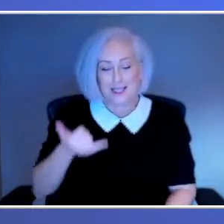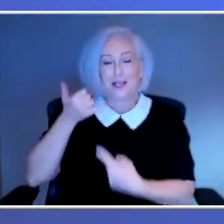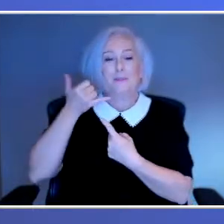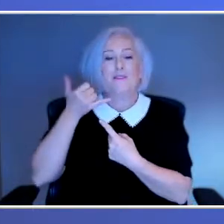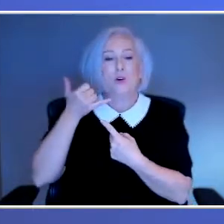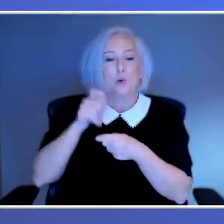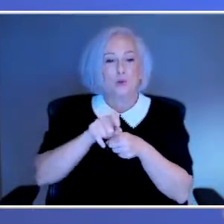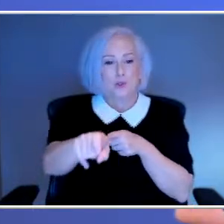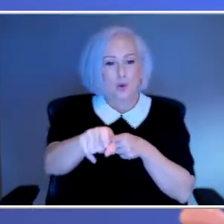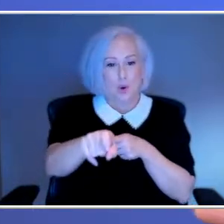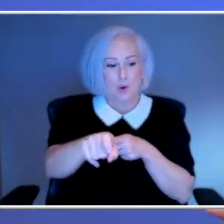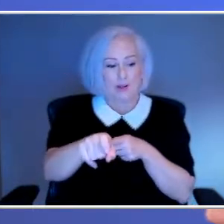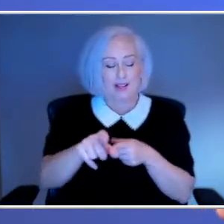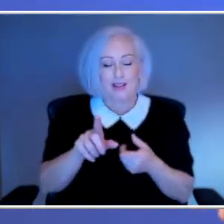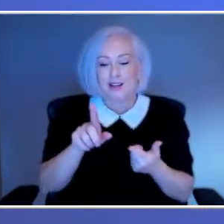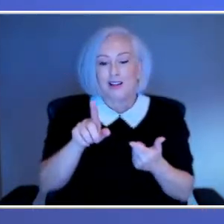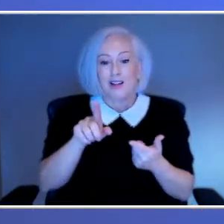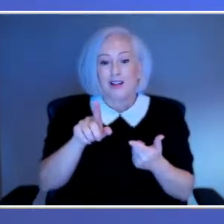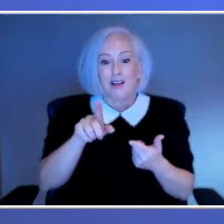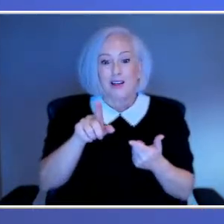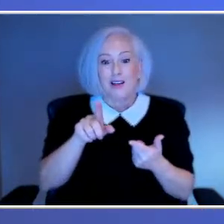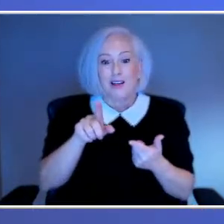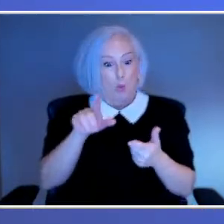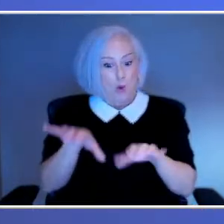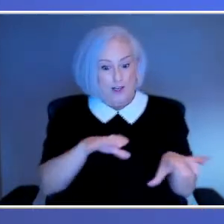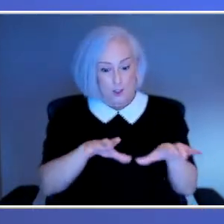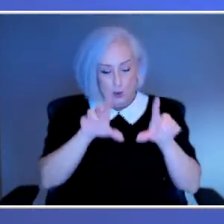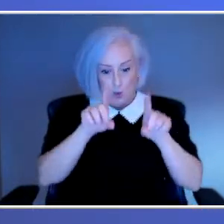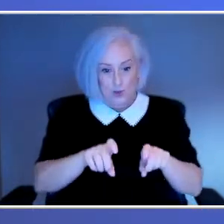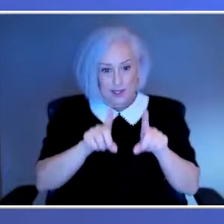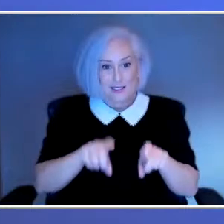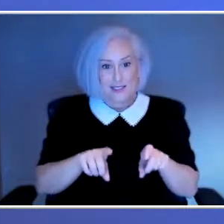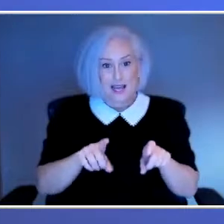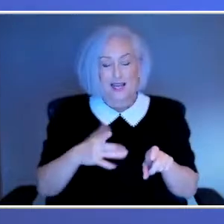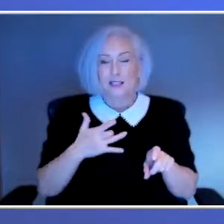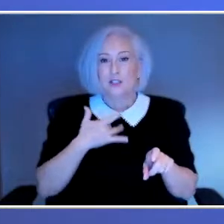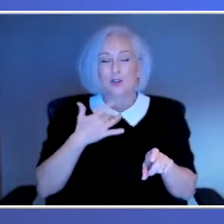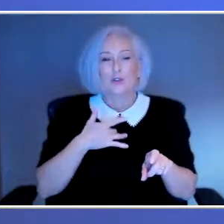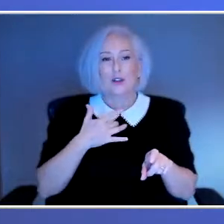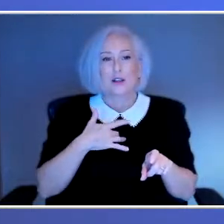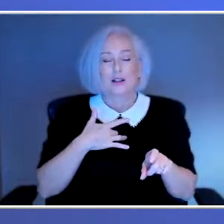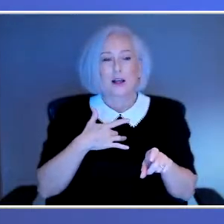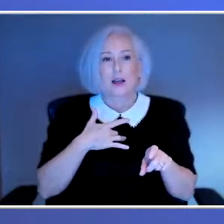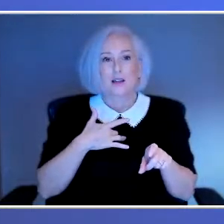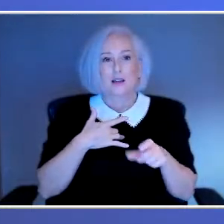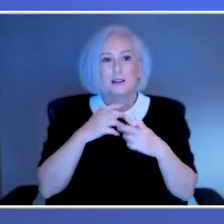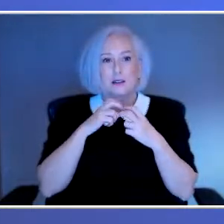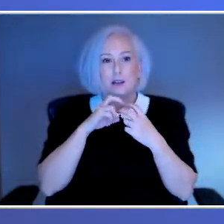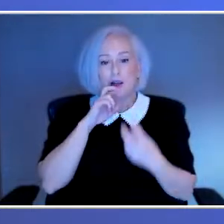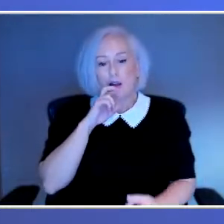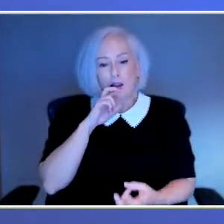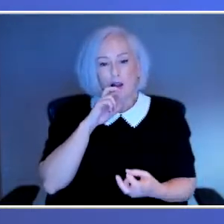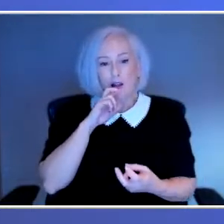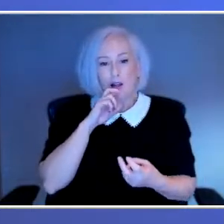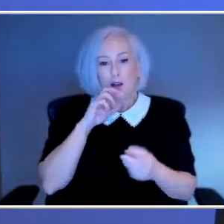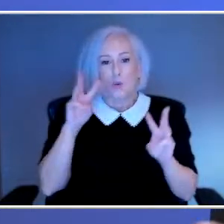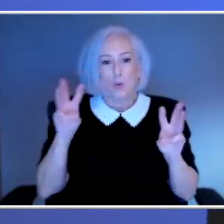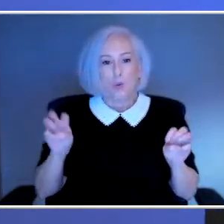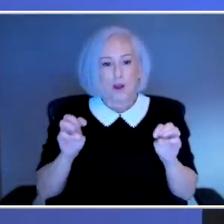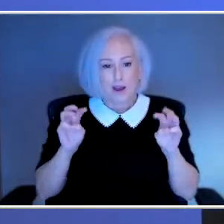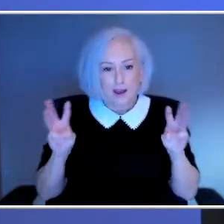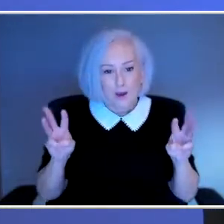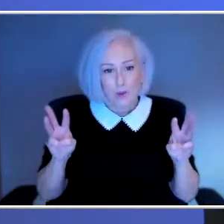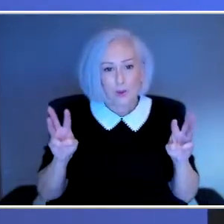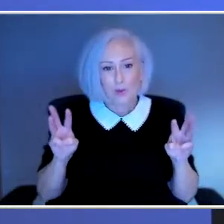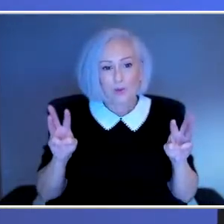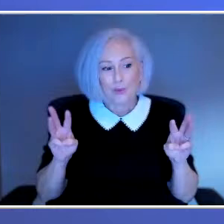it opens up doors that you're like, wow, you know, especially if you have family members who you know had died at